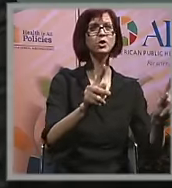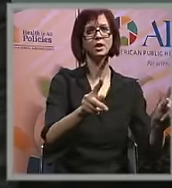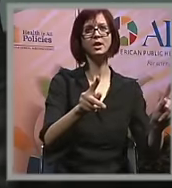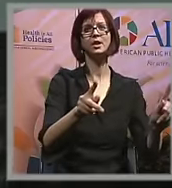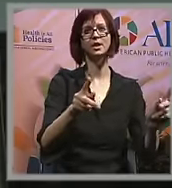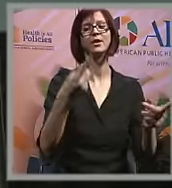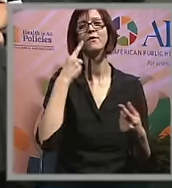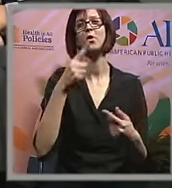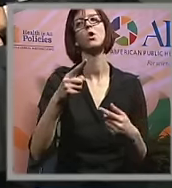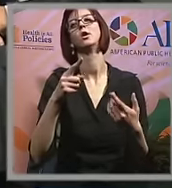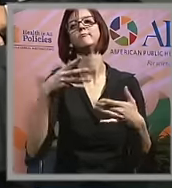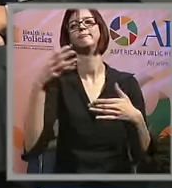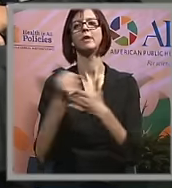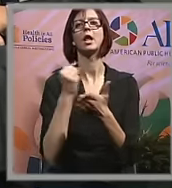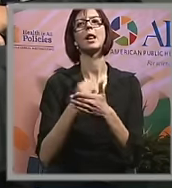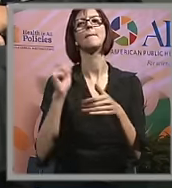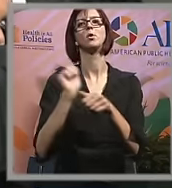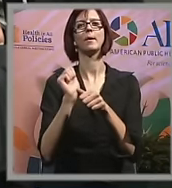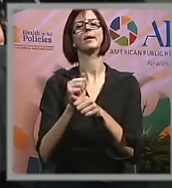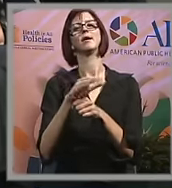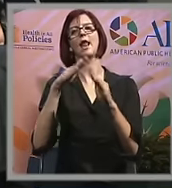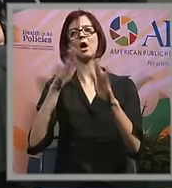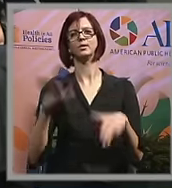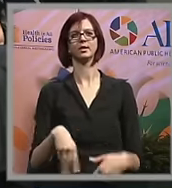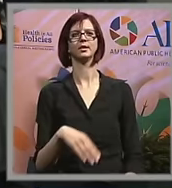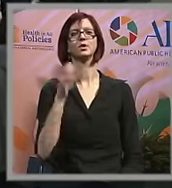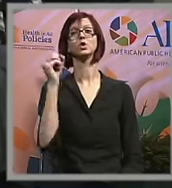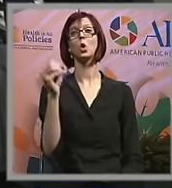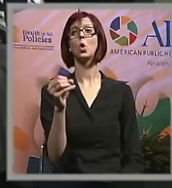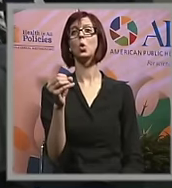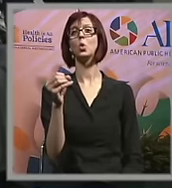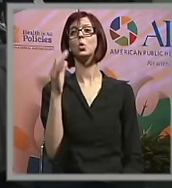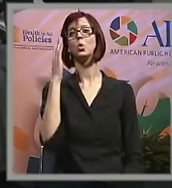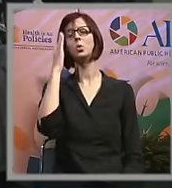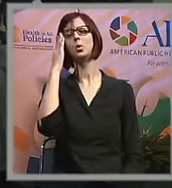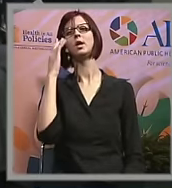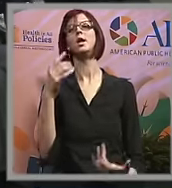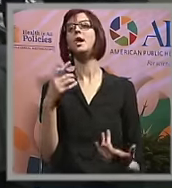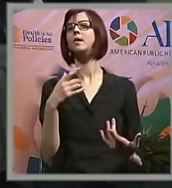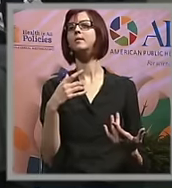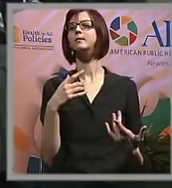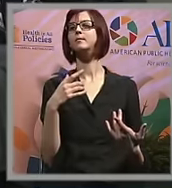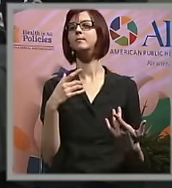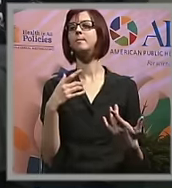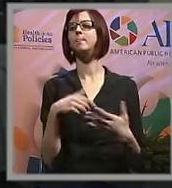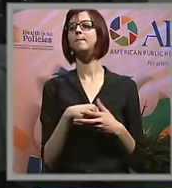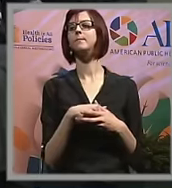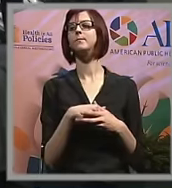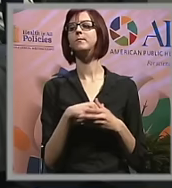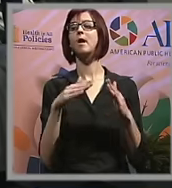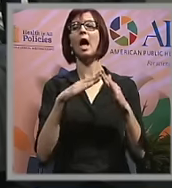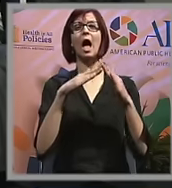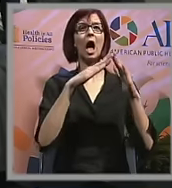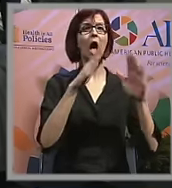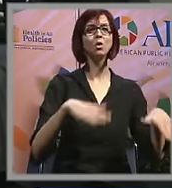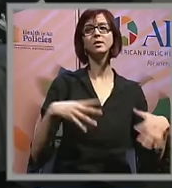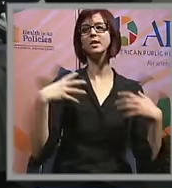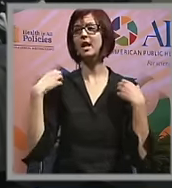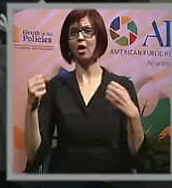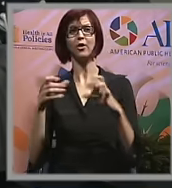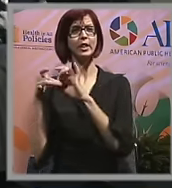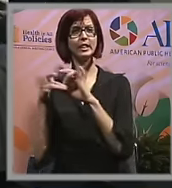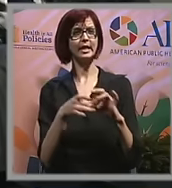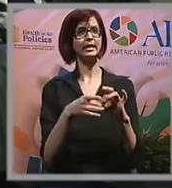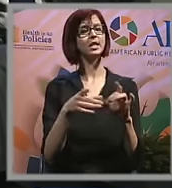and housing and so forth. So, just like we believe that housing and health are linked,